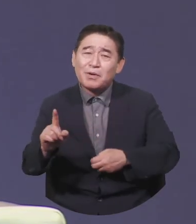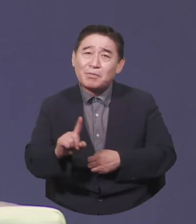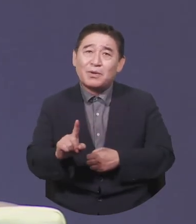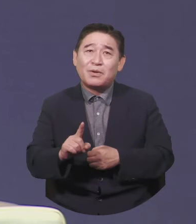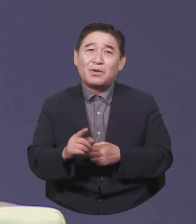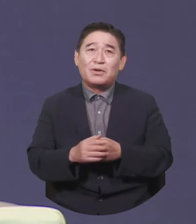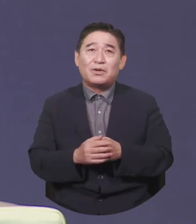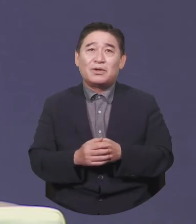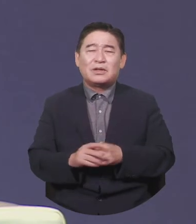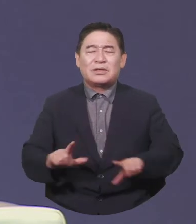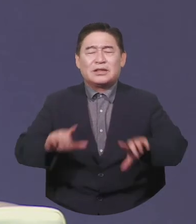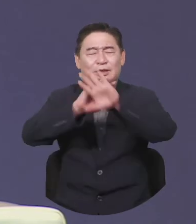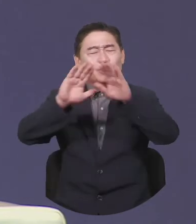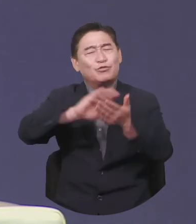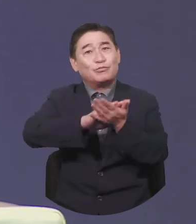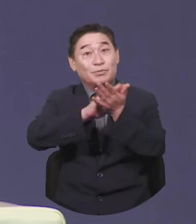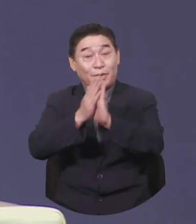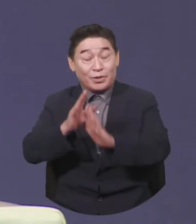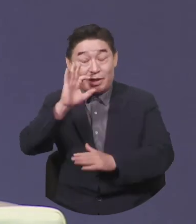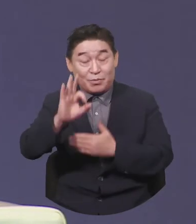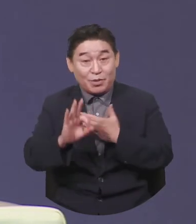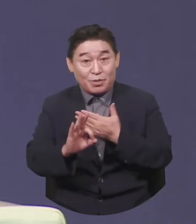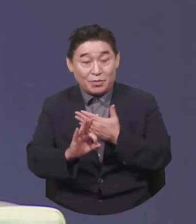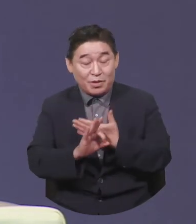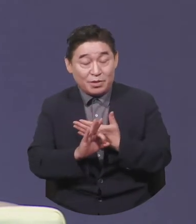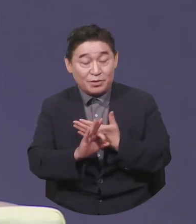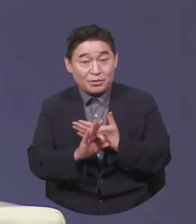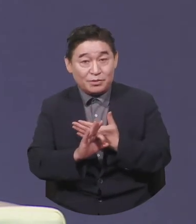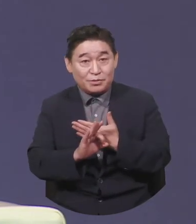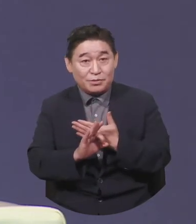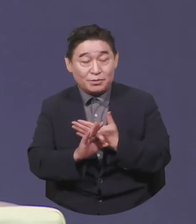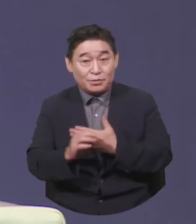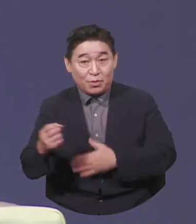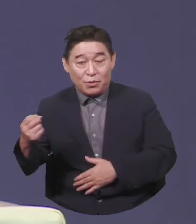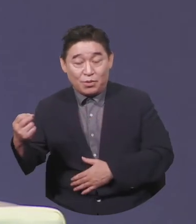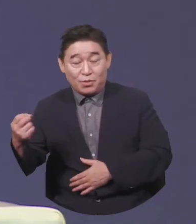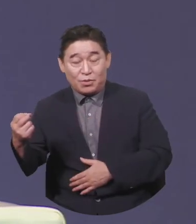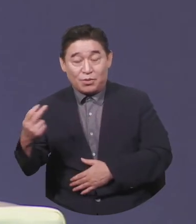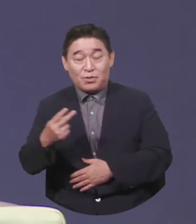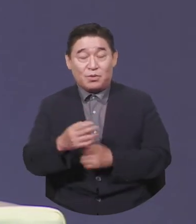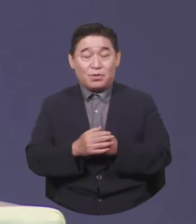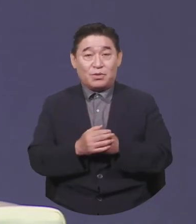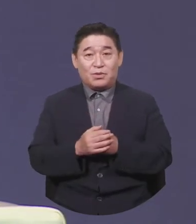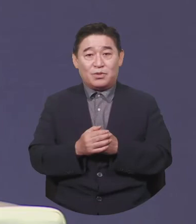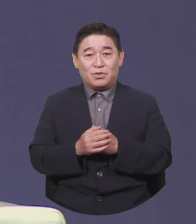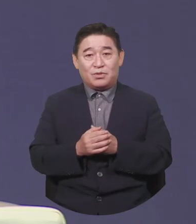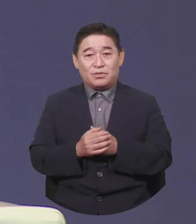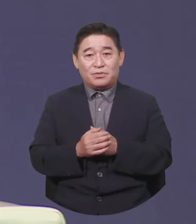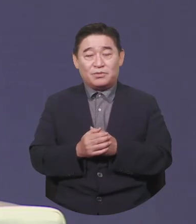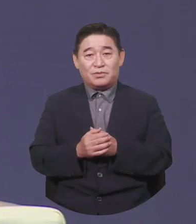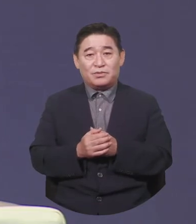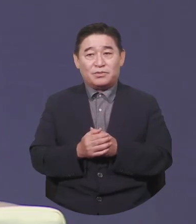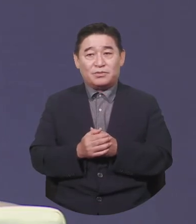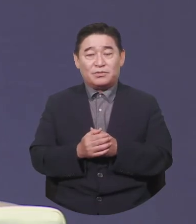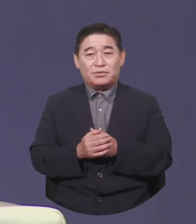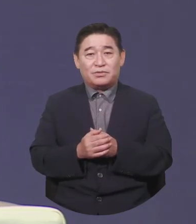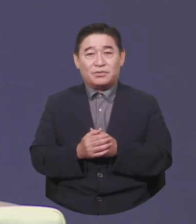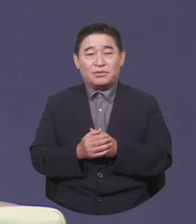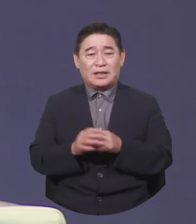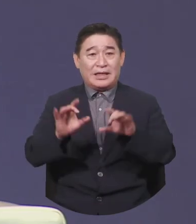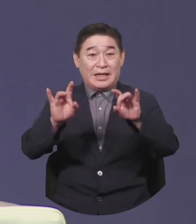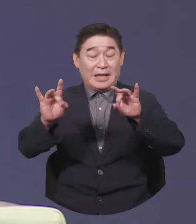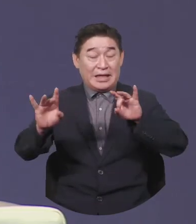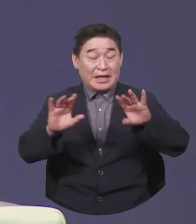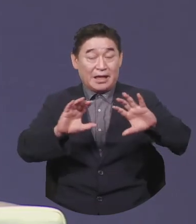And at the same time, we have a challenge of increasing growth and development in part